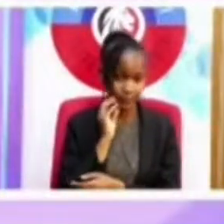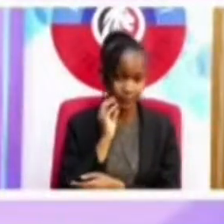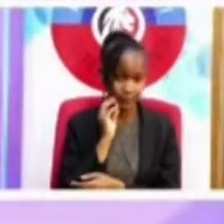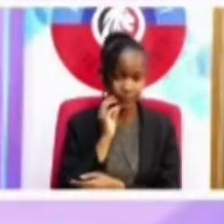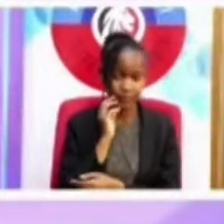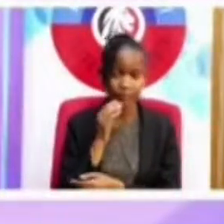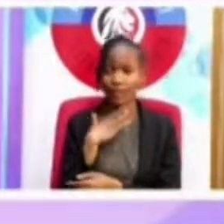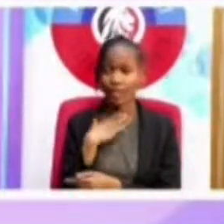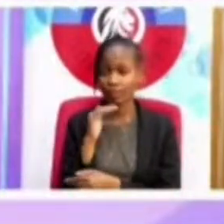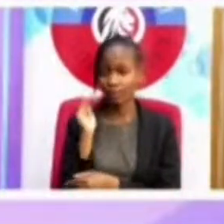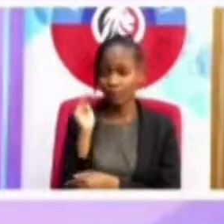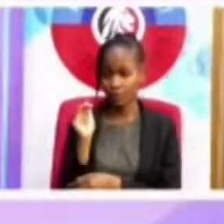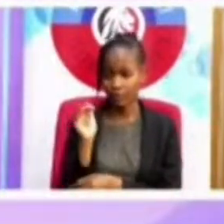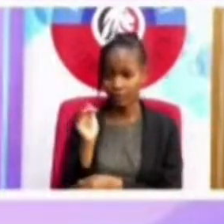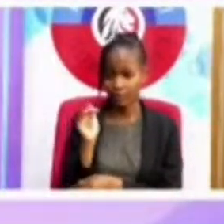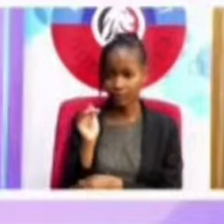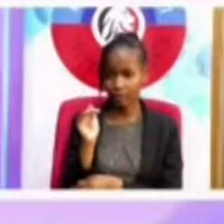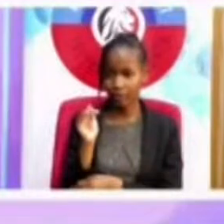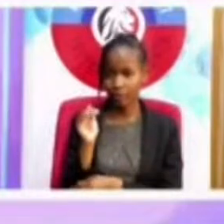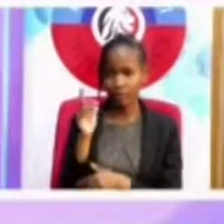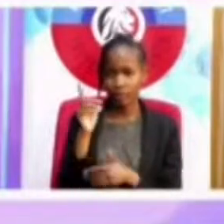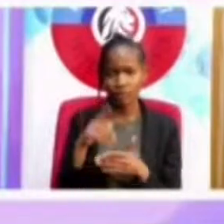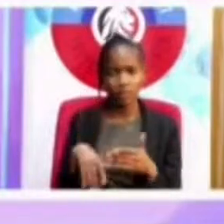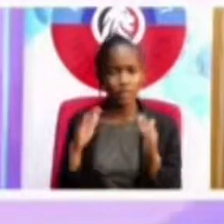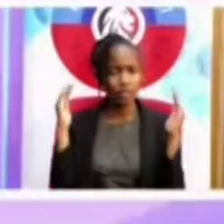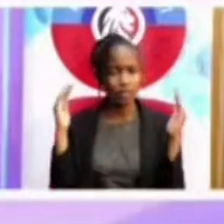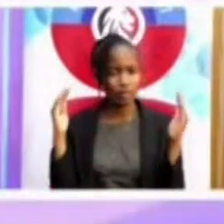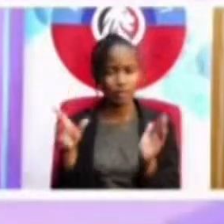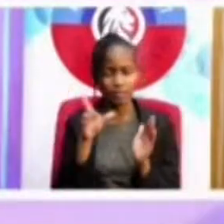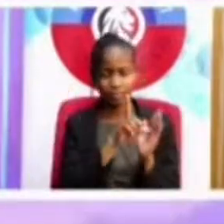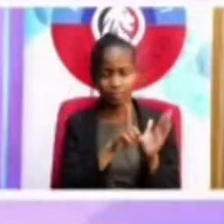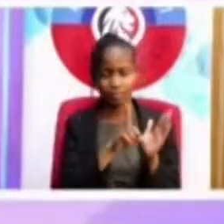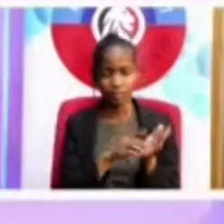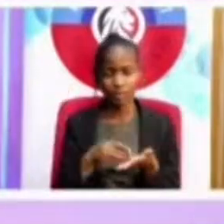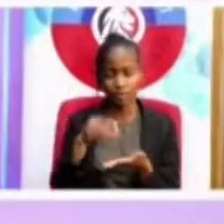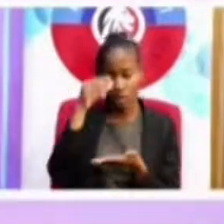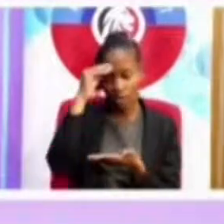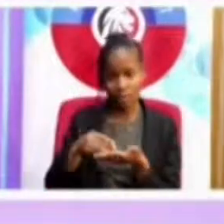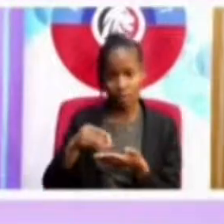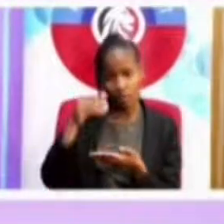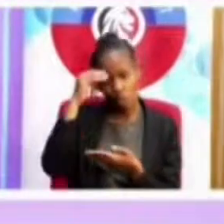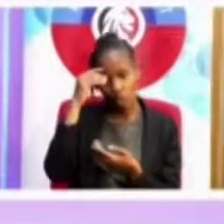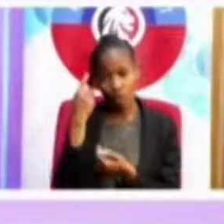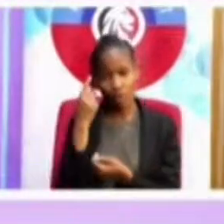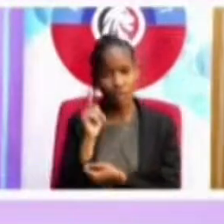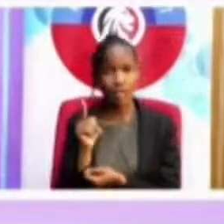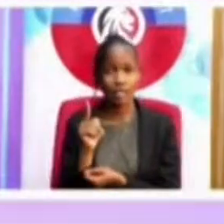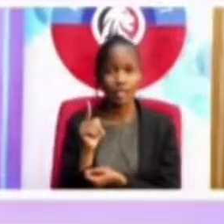ask this. What has been the biggest lesson learned for the federal